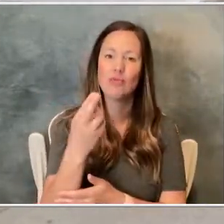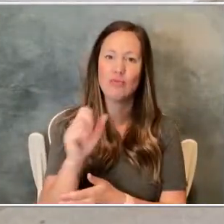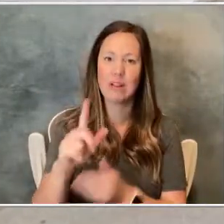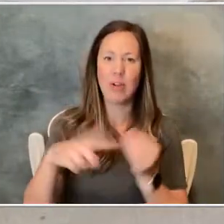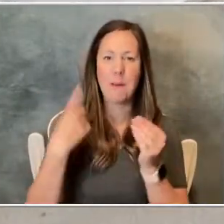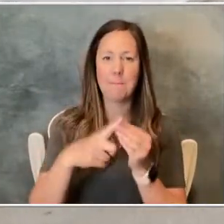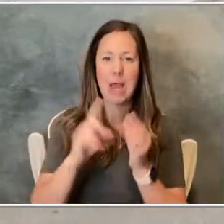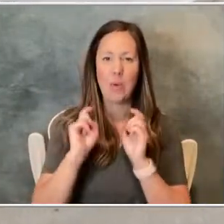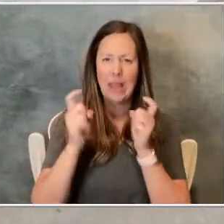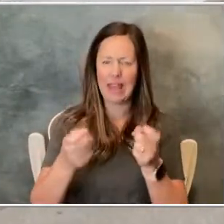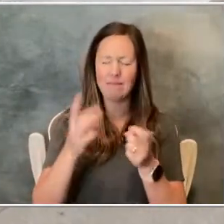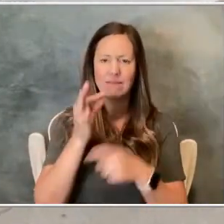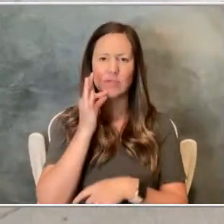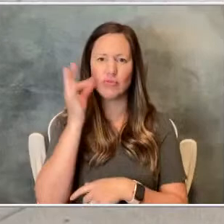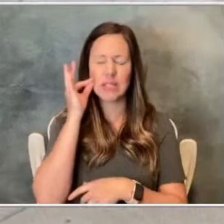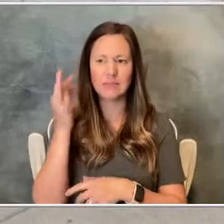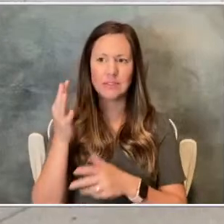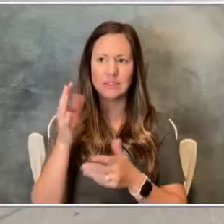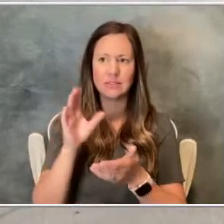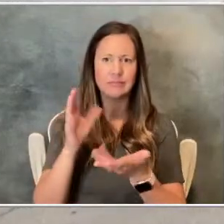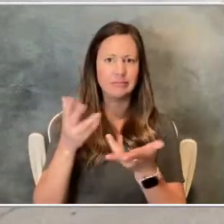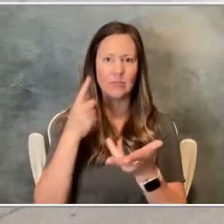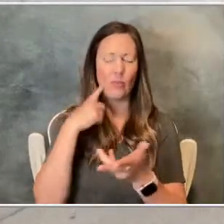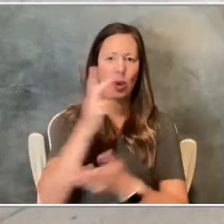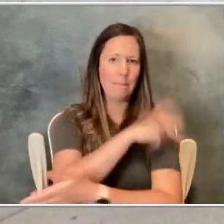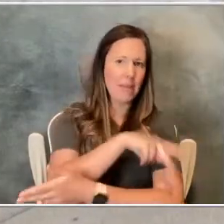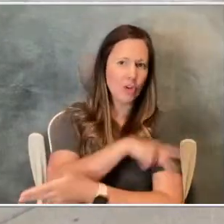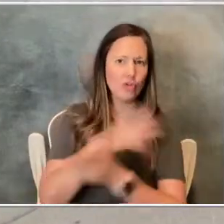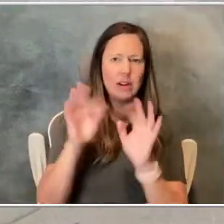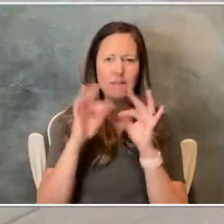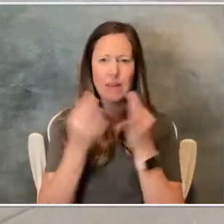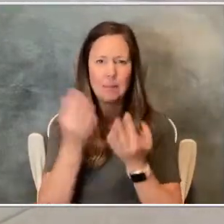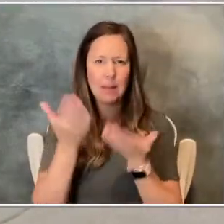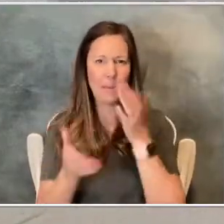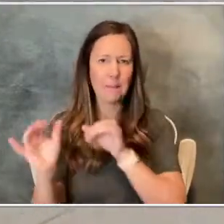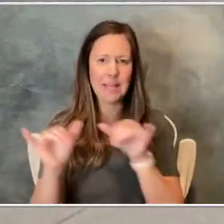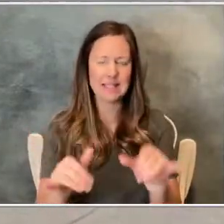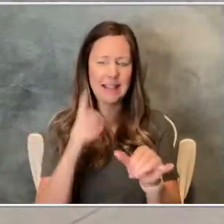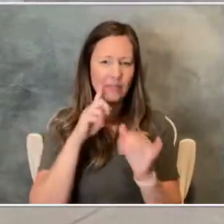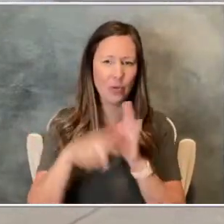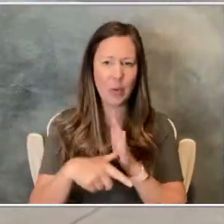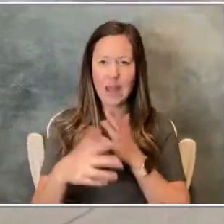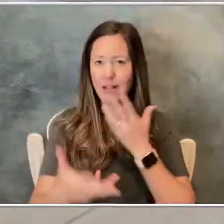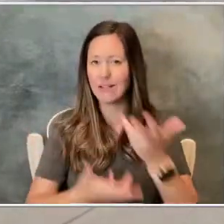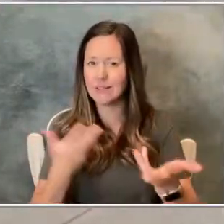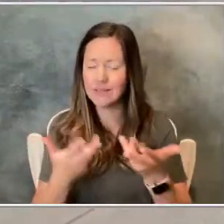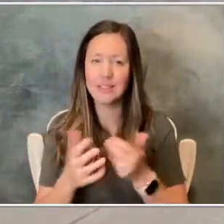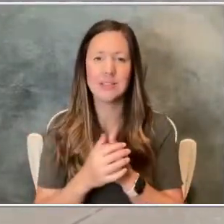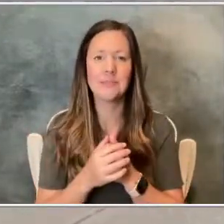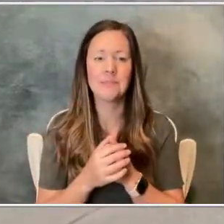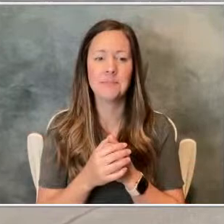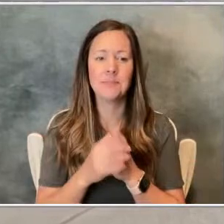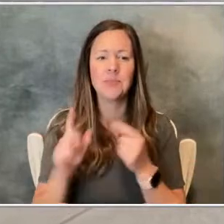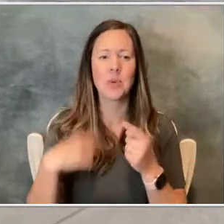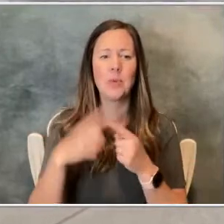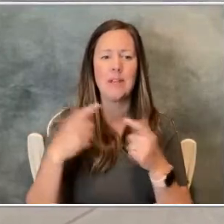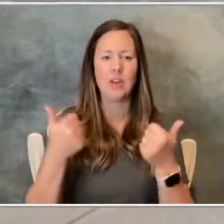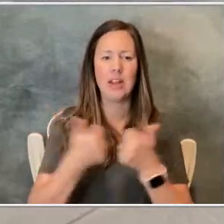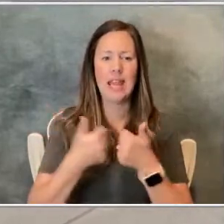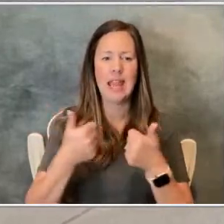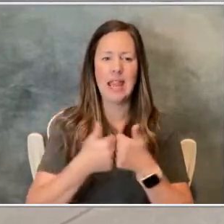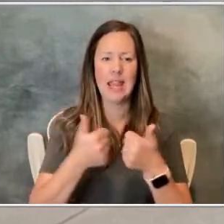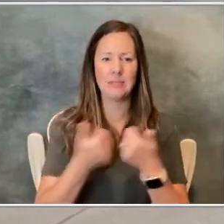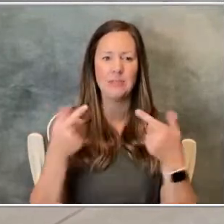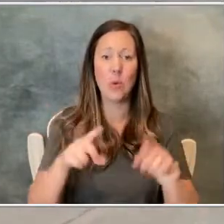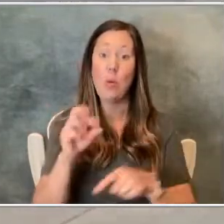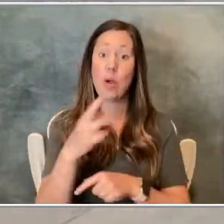Chiefs give the patients and the families here who might be spending quite a bit of time here. And when those games come on, or when it's a Red Friday